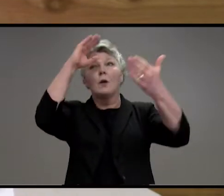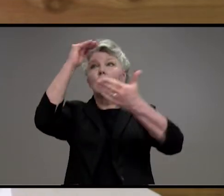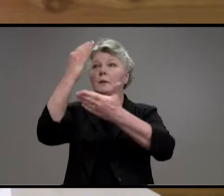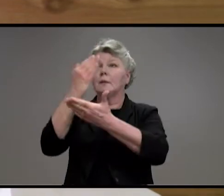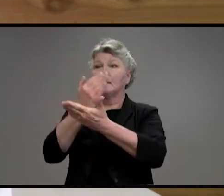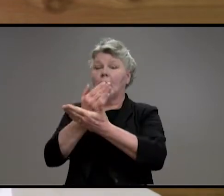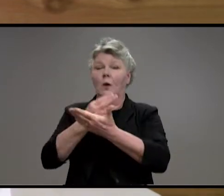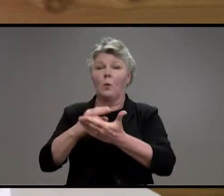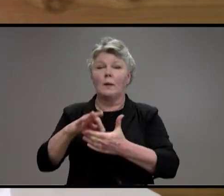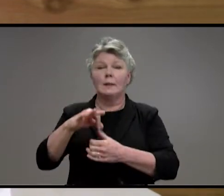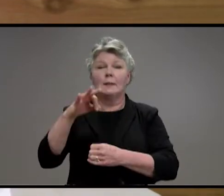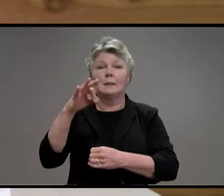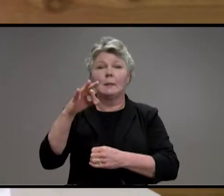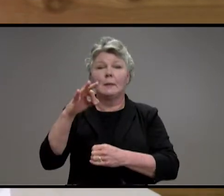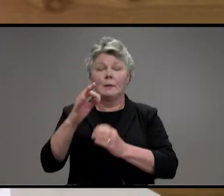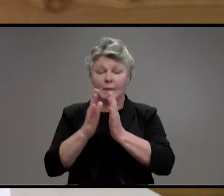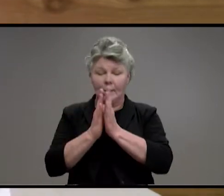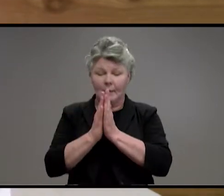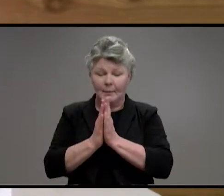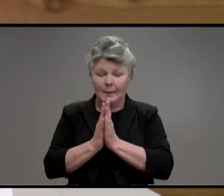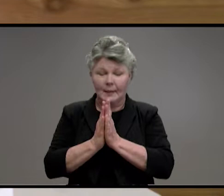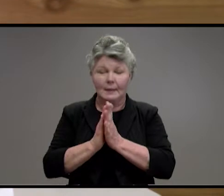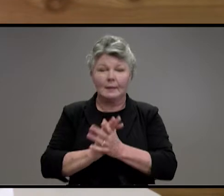and of the Holy Spirit. Amen.